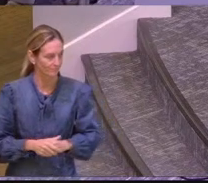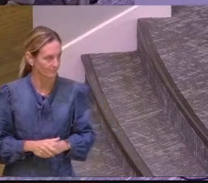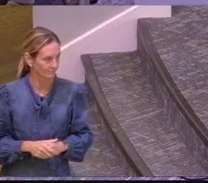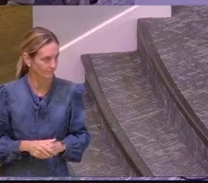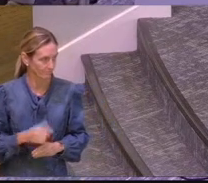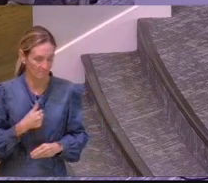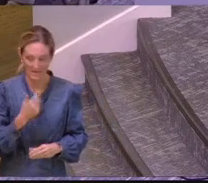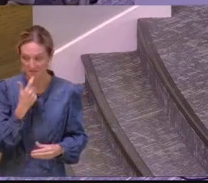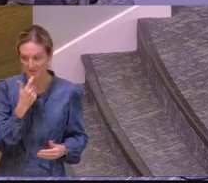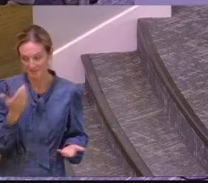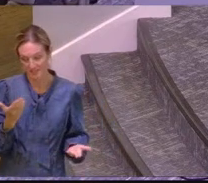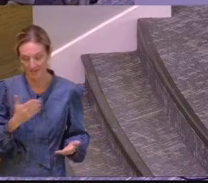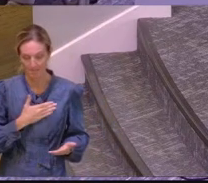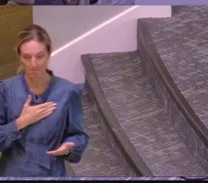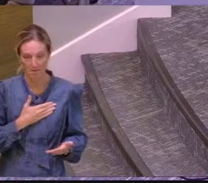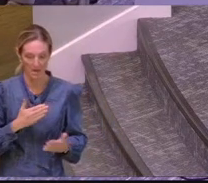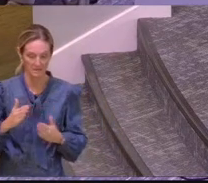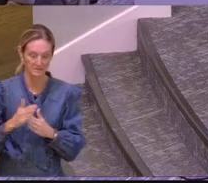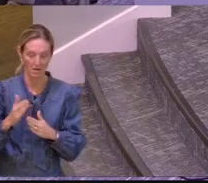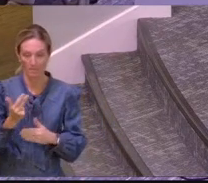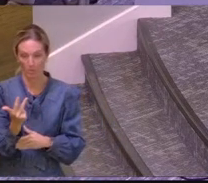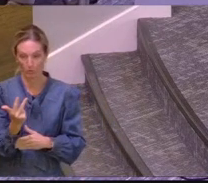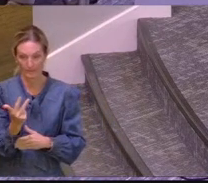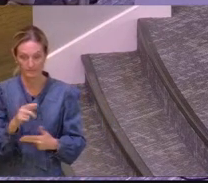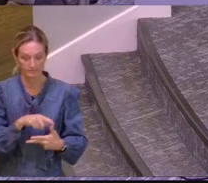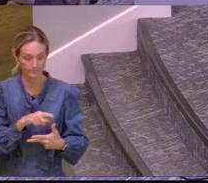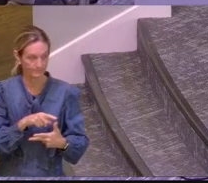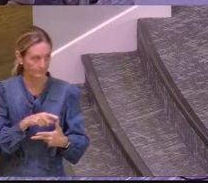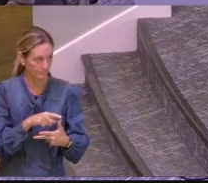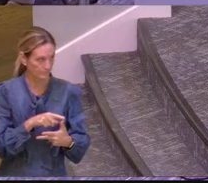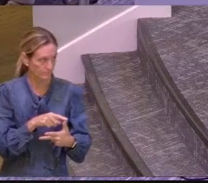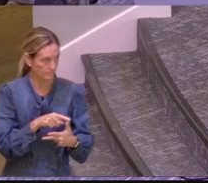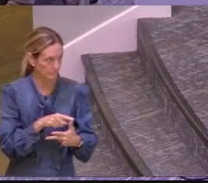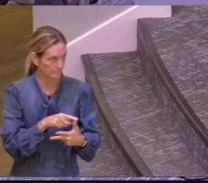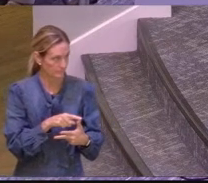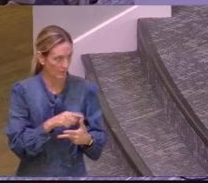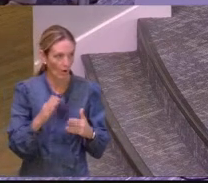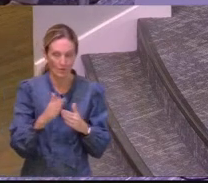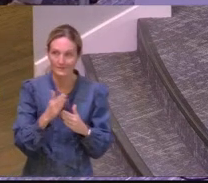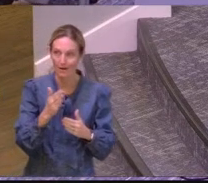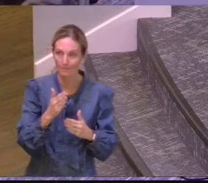state that my top three are listed as the top three.